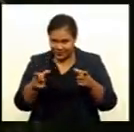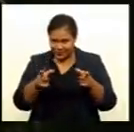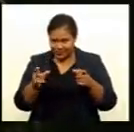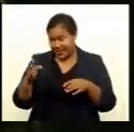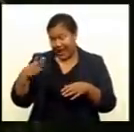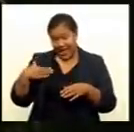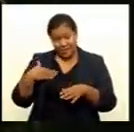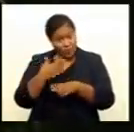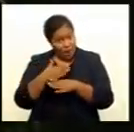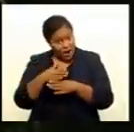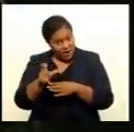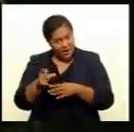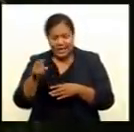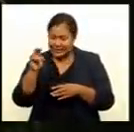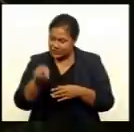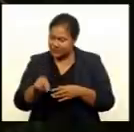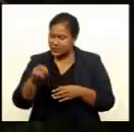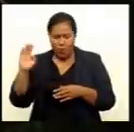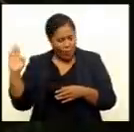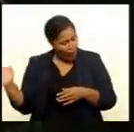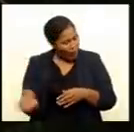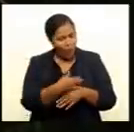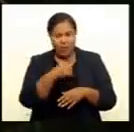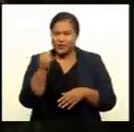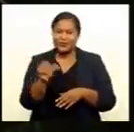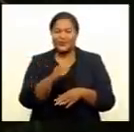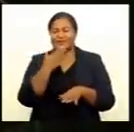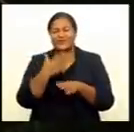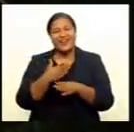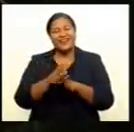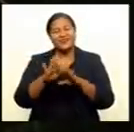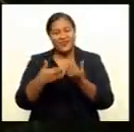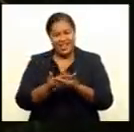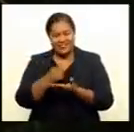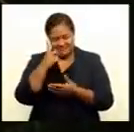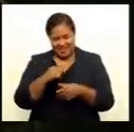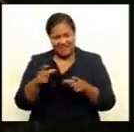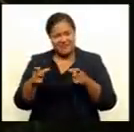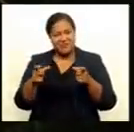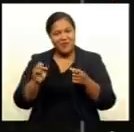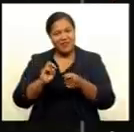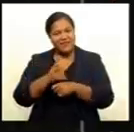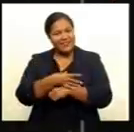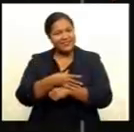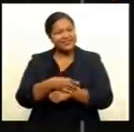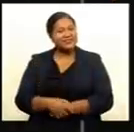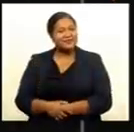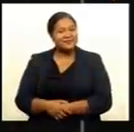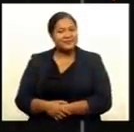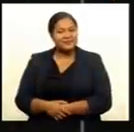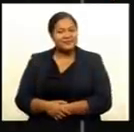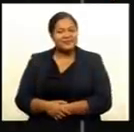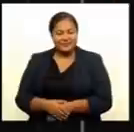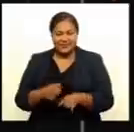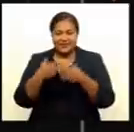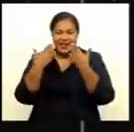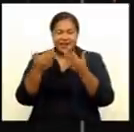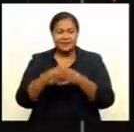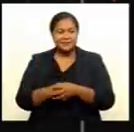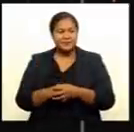professionals alone, and it takes a whole nation in order to get this virus under control. Ateva. Vinaka Koroi.